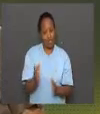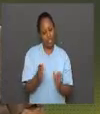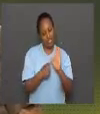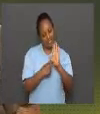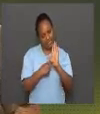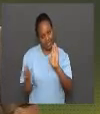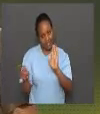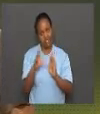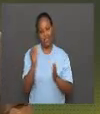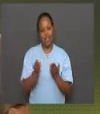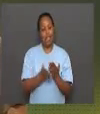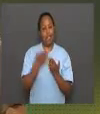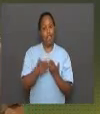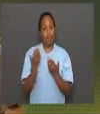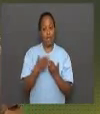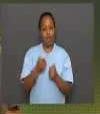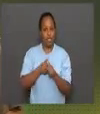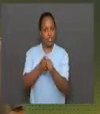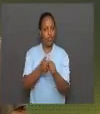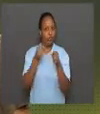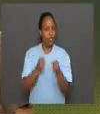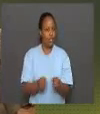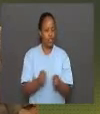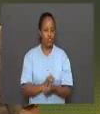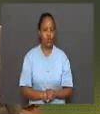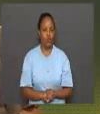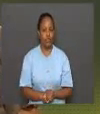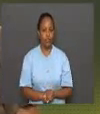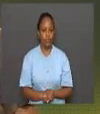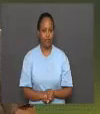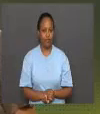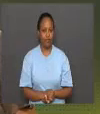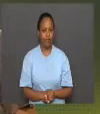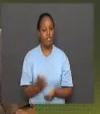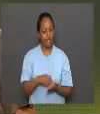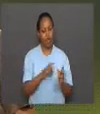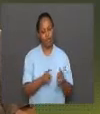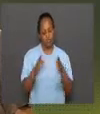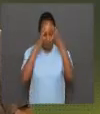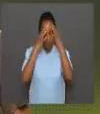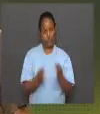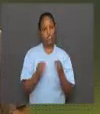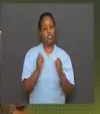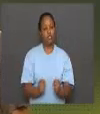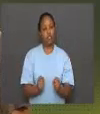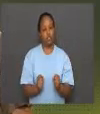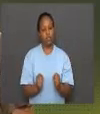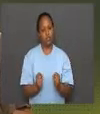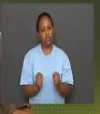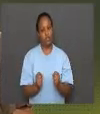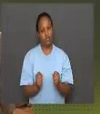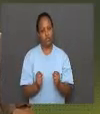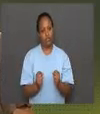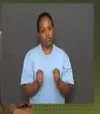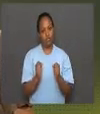clear, and easy to follow. We can also determine whether they contradict